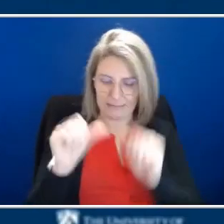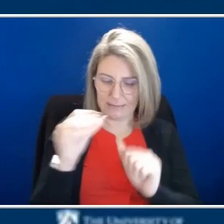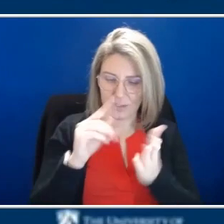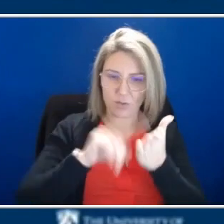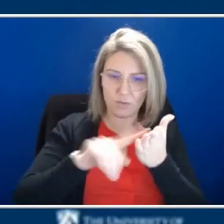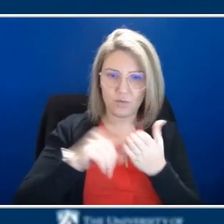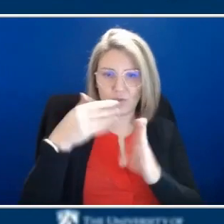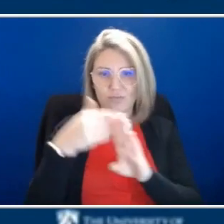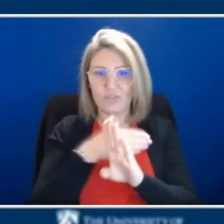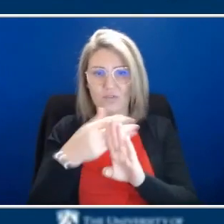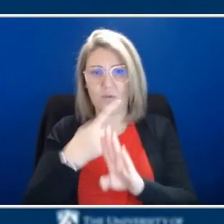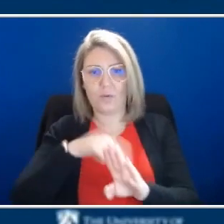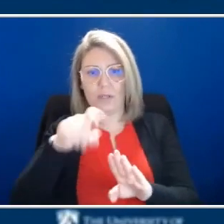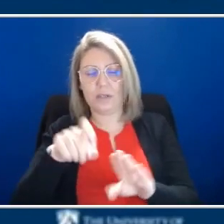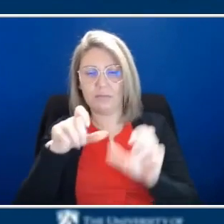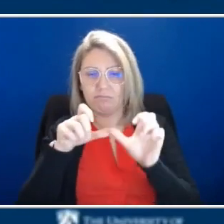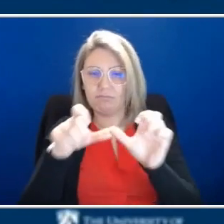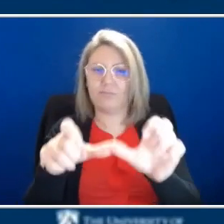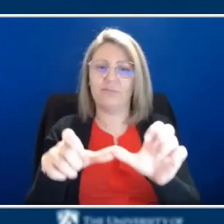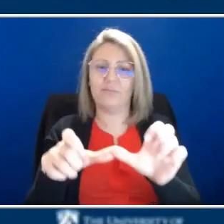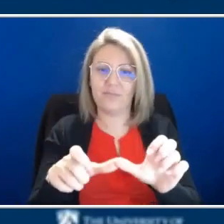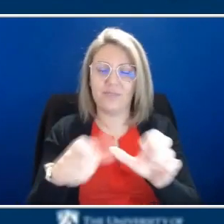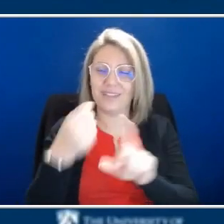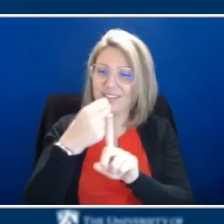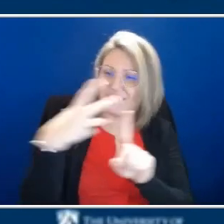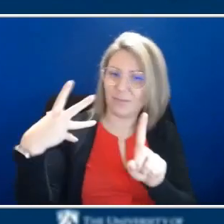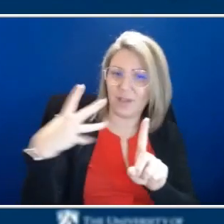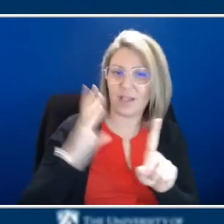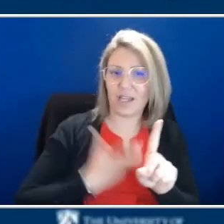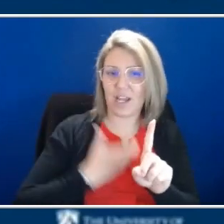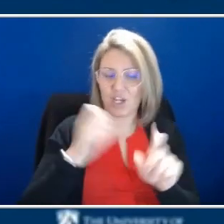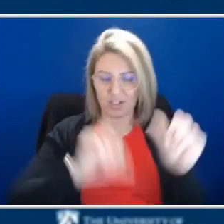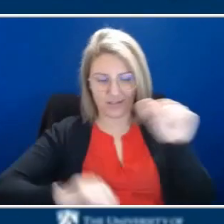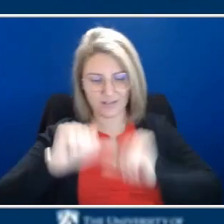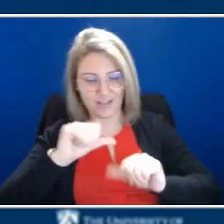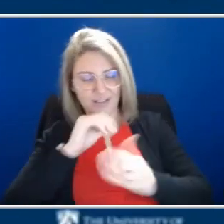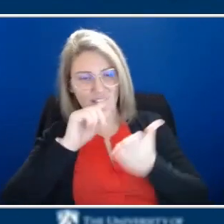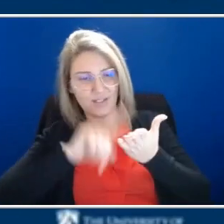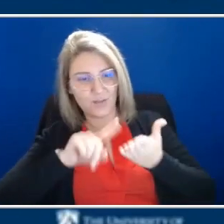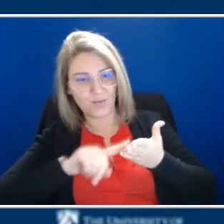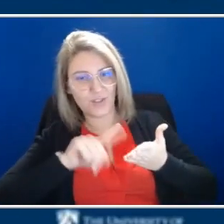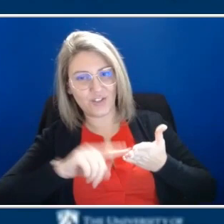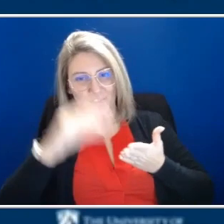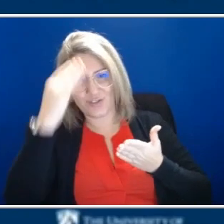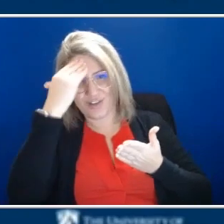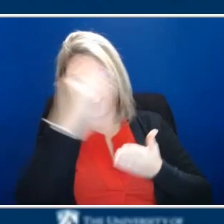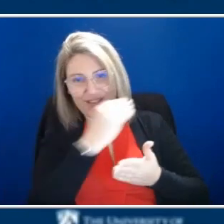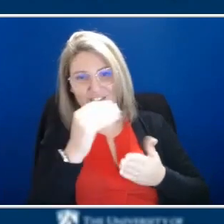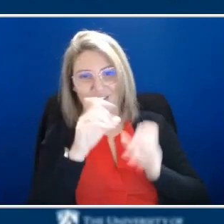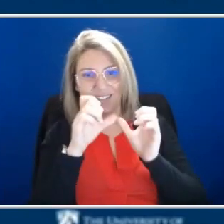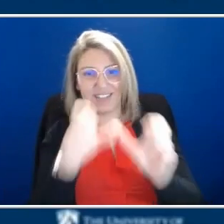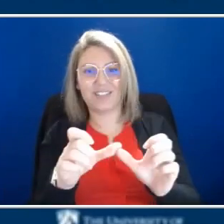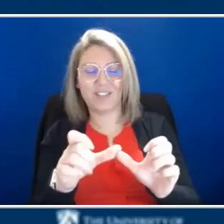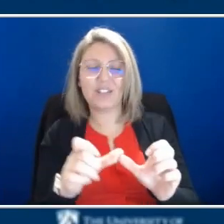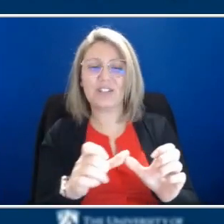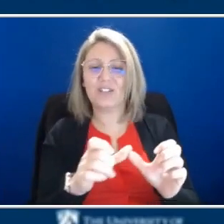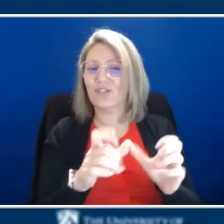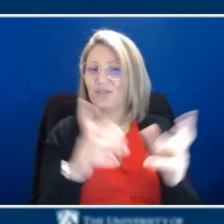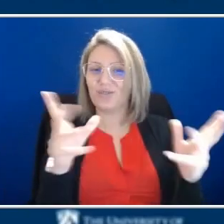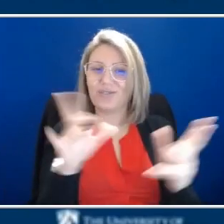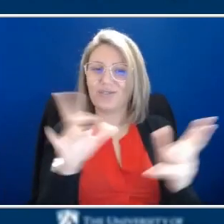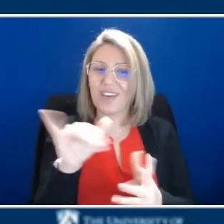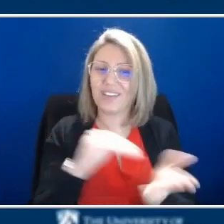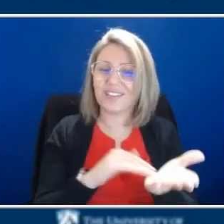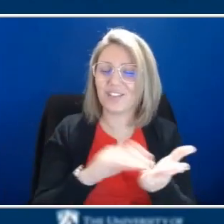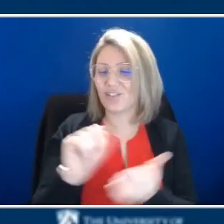we need to continue to expand our science and research knowledge and continue to put, just as Dr. Stites